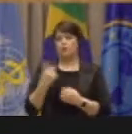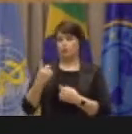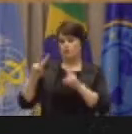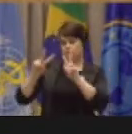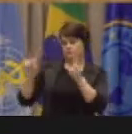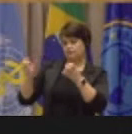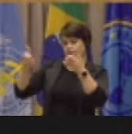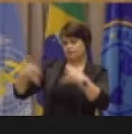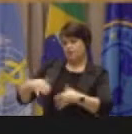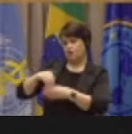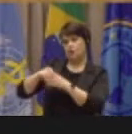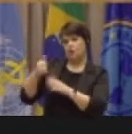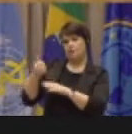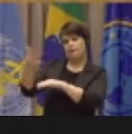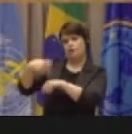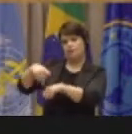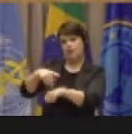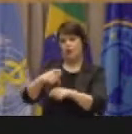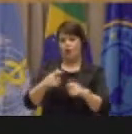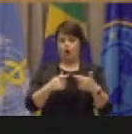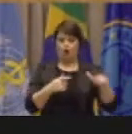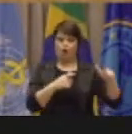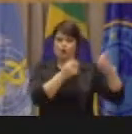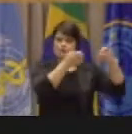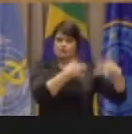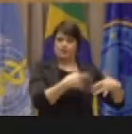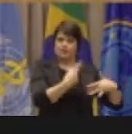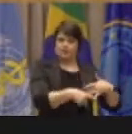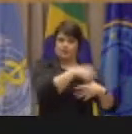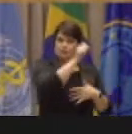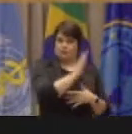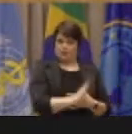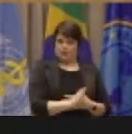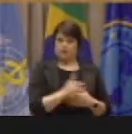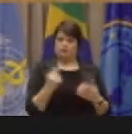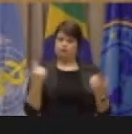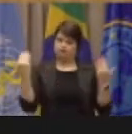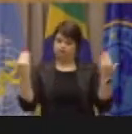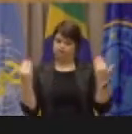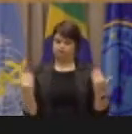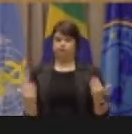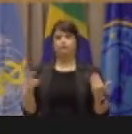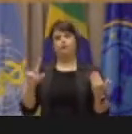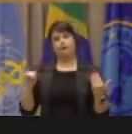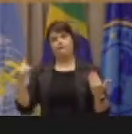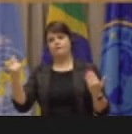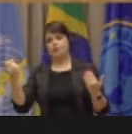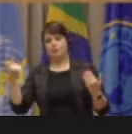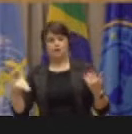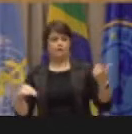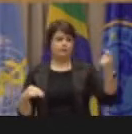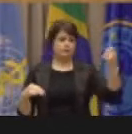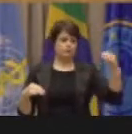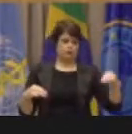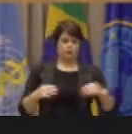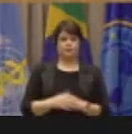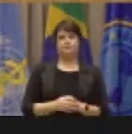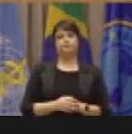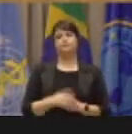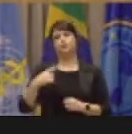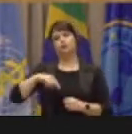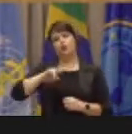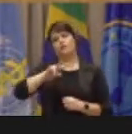that. One of talking about the international panorama, and each of them with